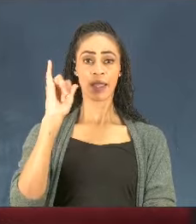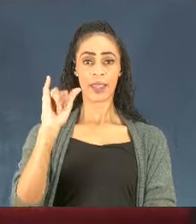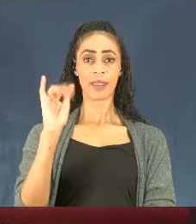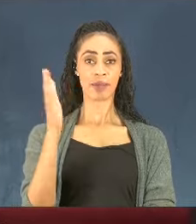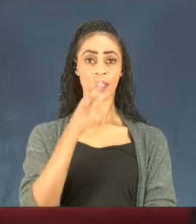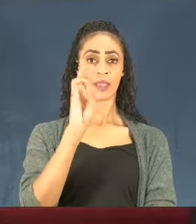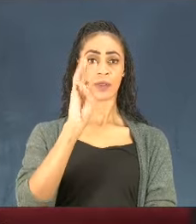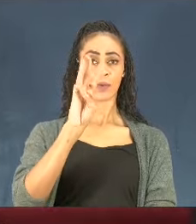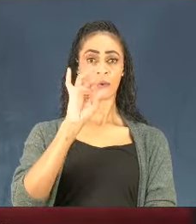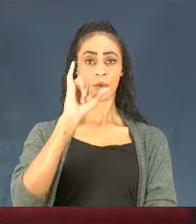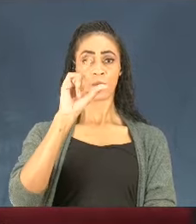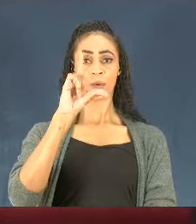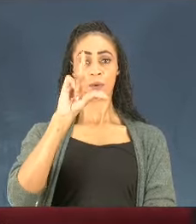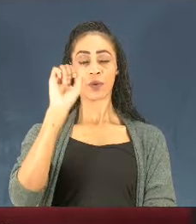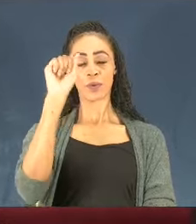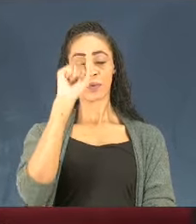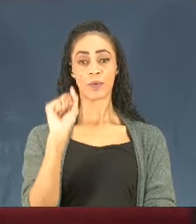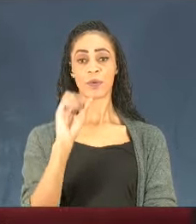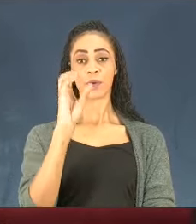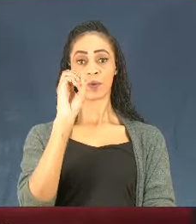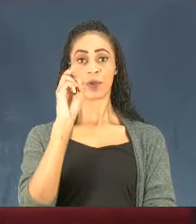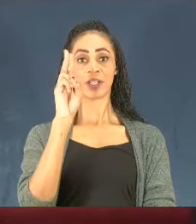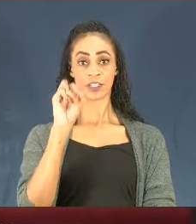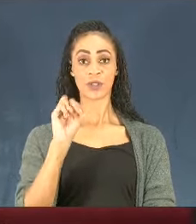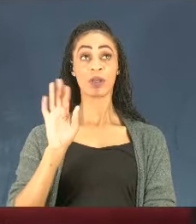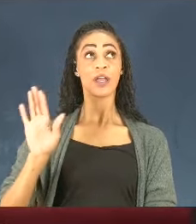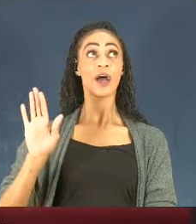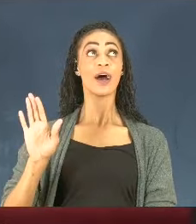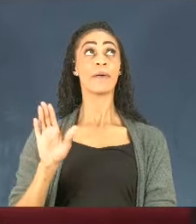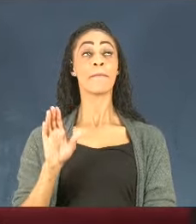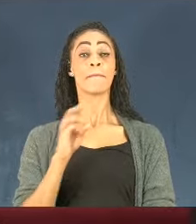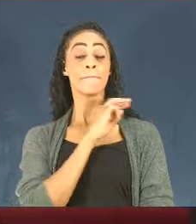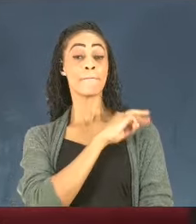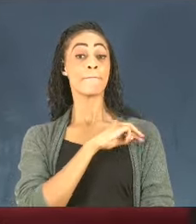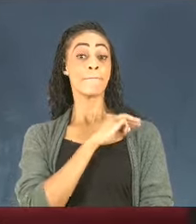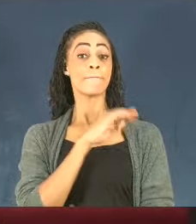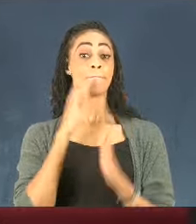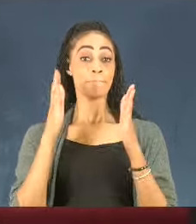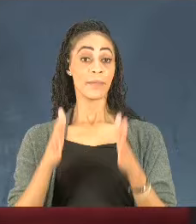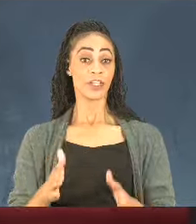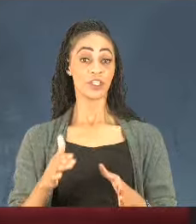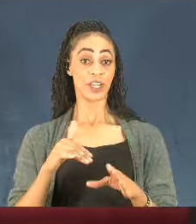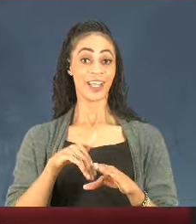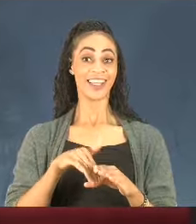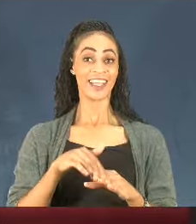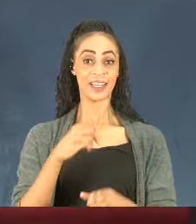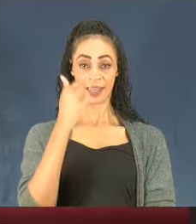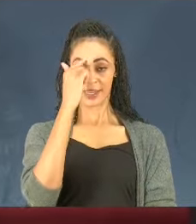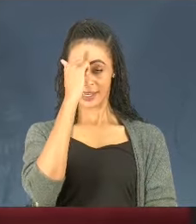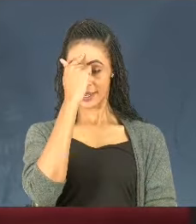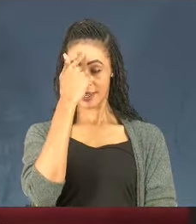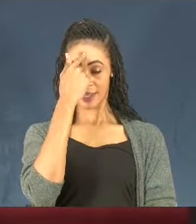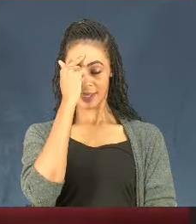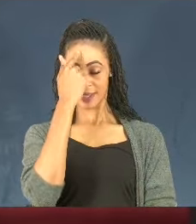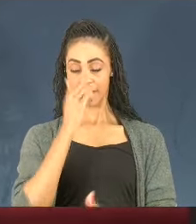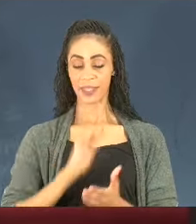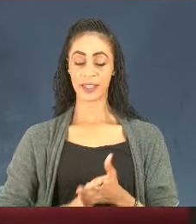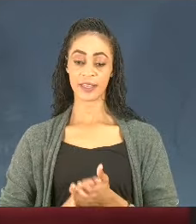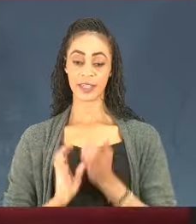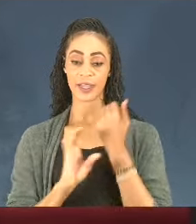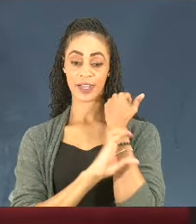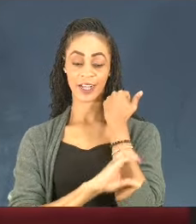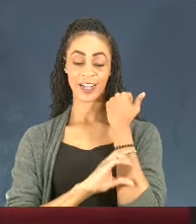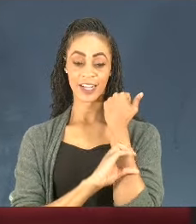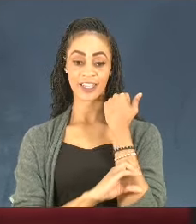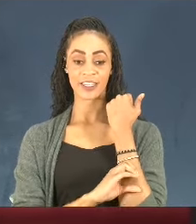missionary to India. And this is what she said. There are farmers, because God was the first